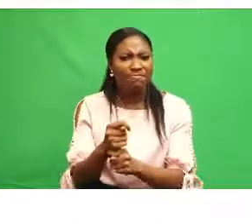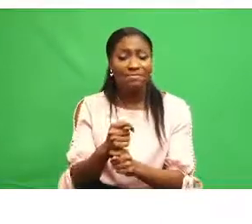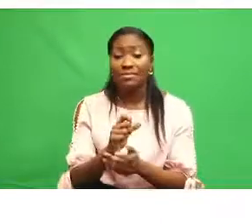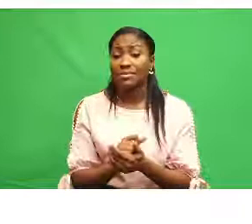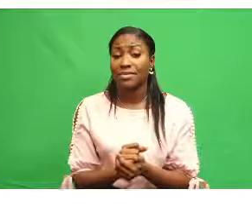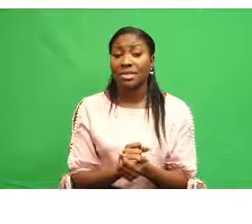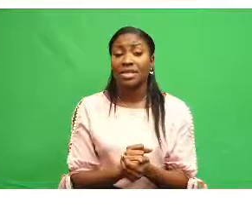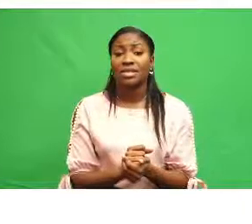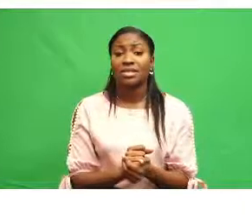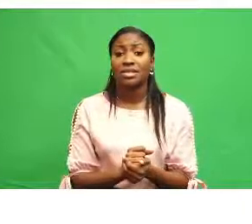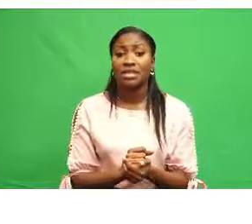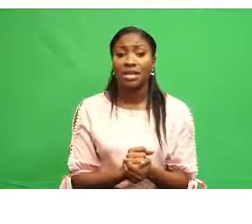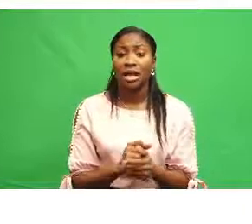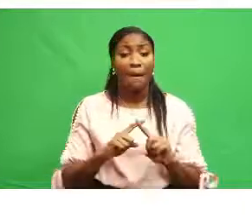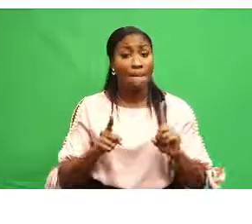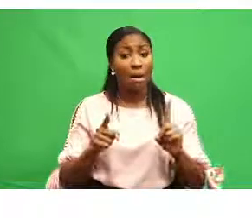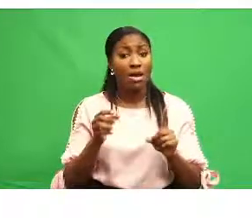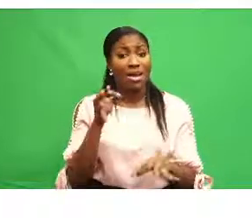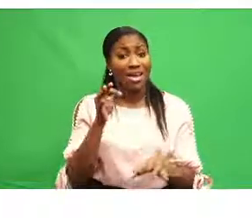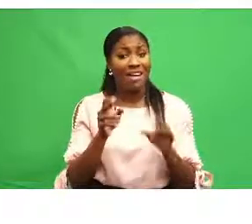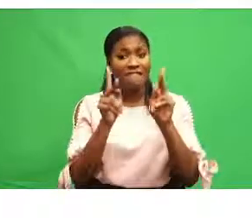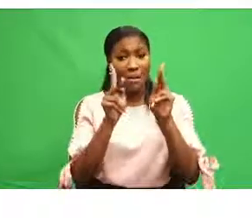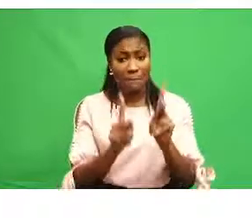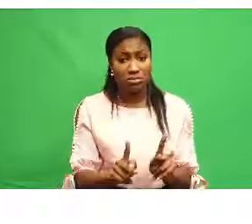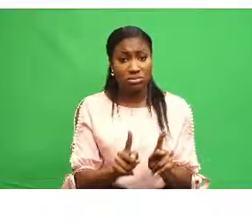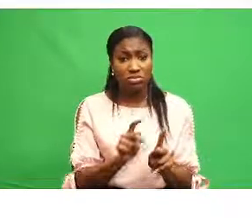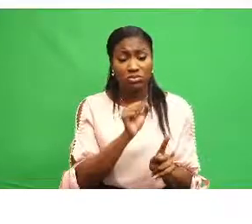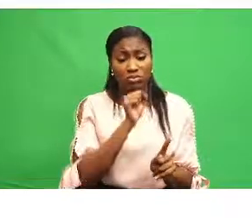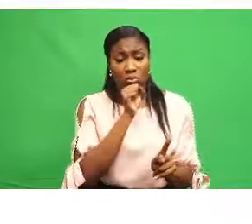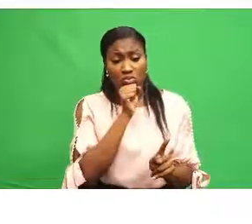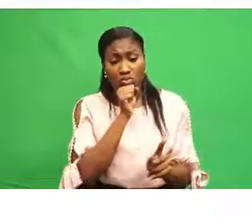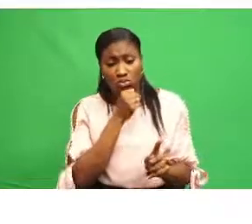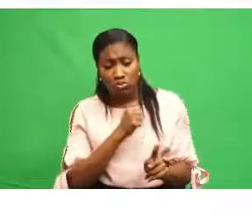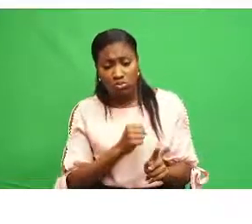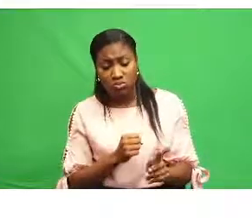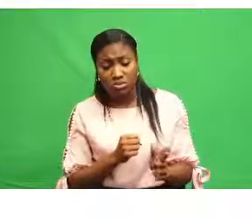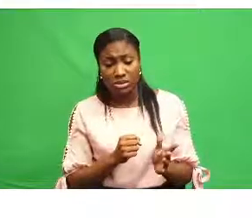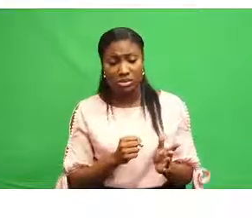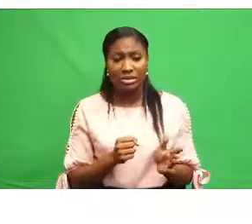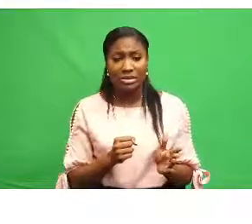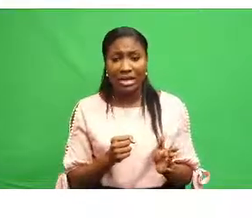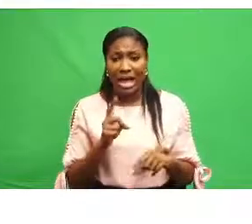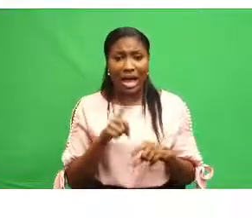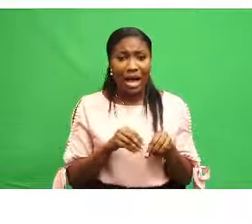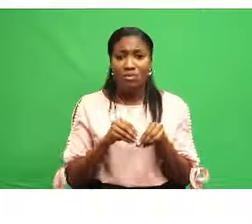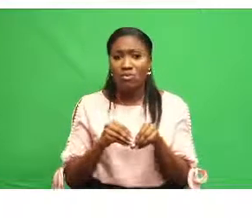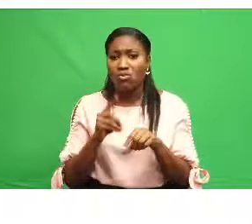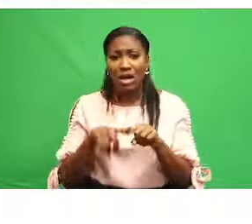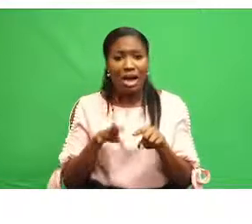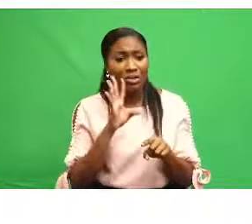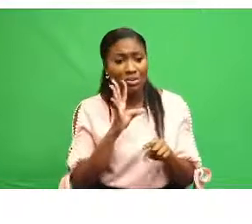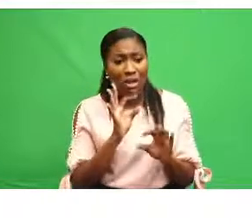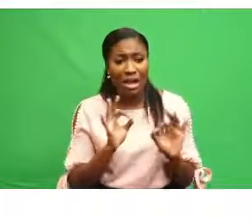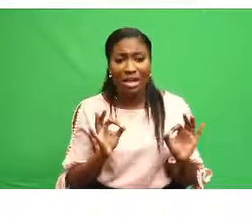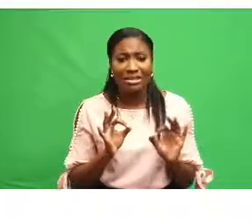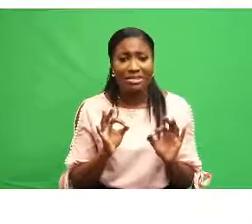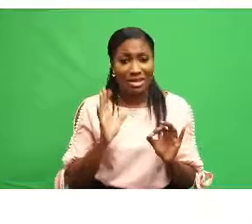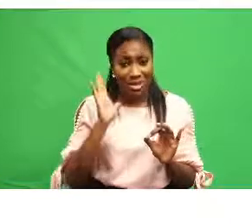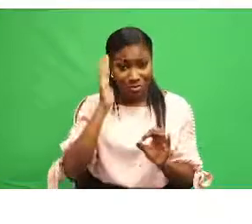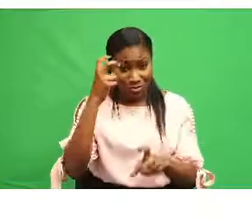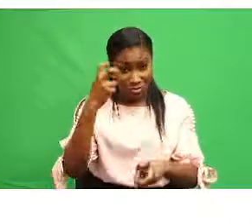client is incoherent, selecting a suitable nominee could be a most difficult task. And we have had situations